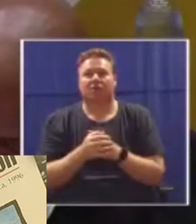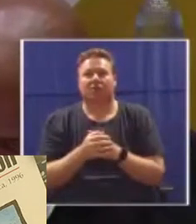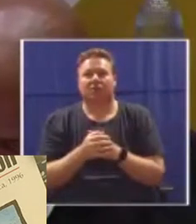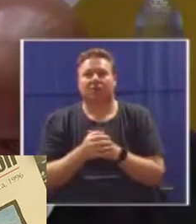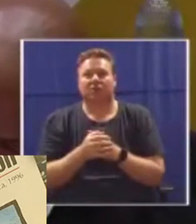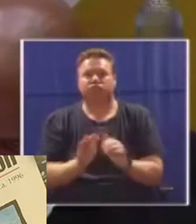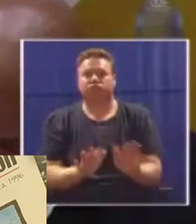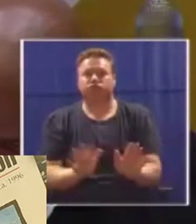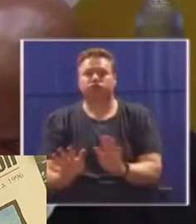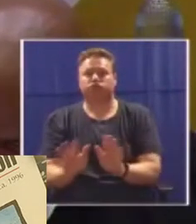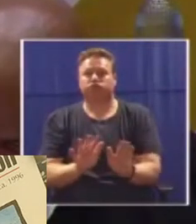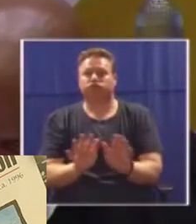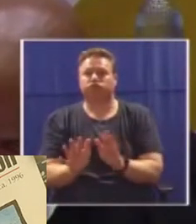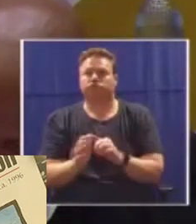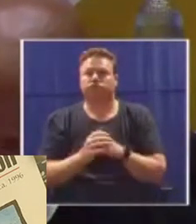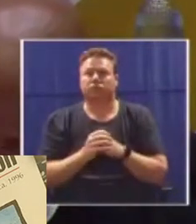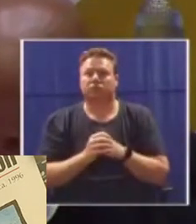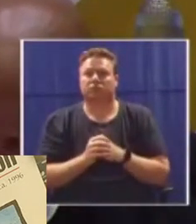Order.